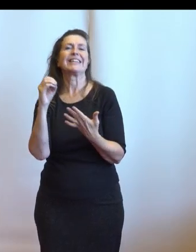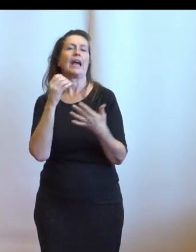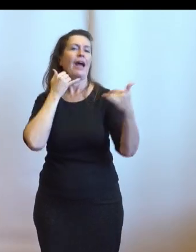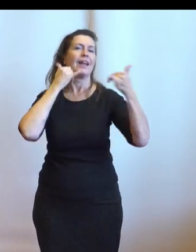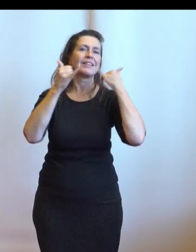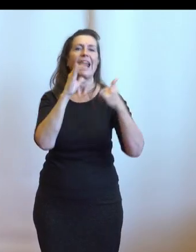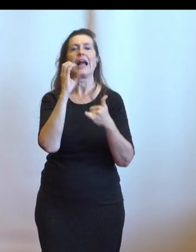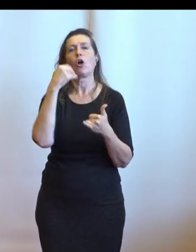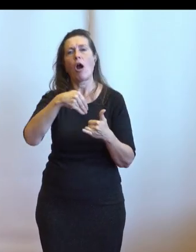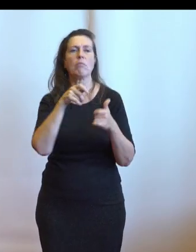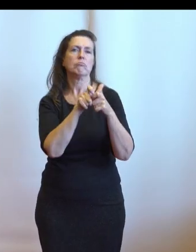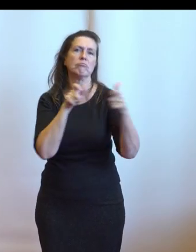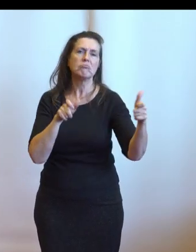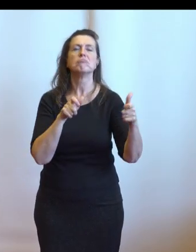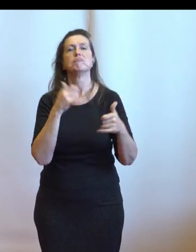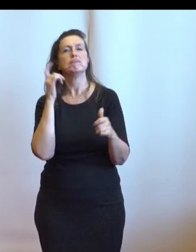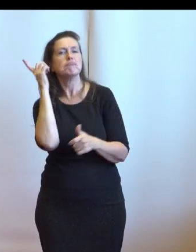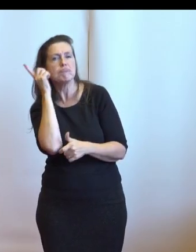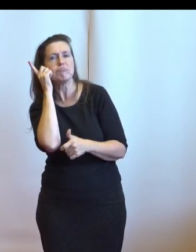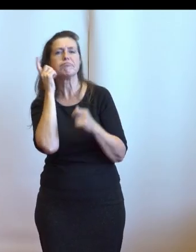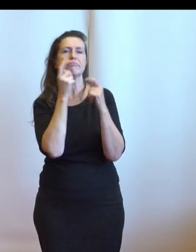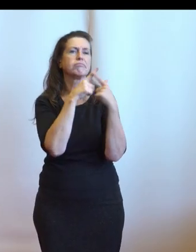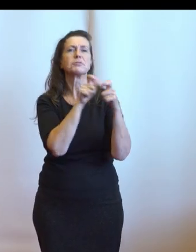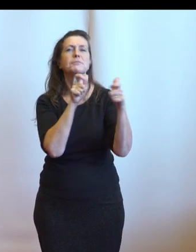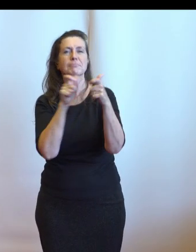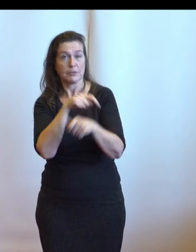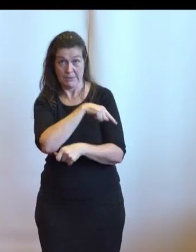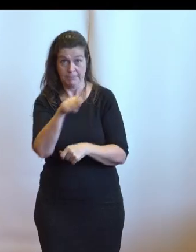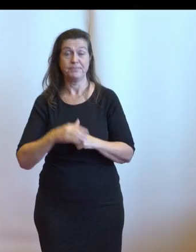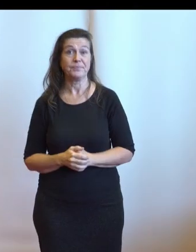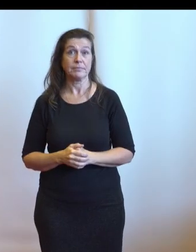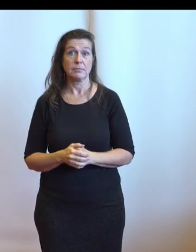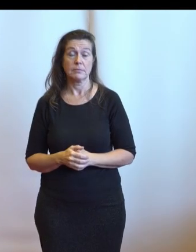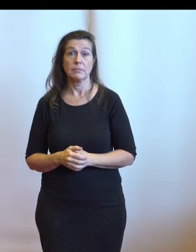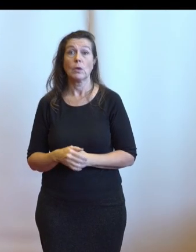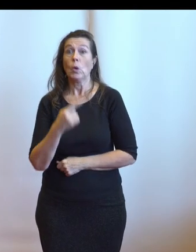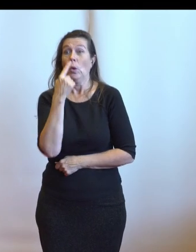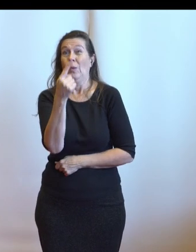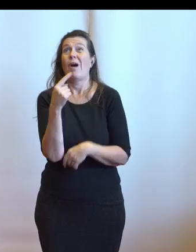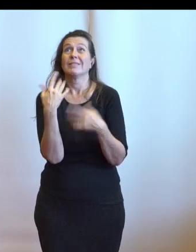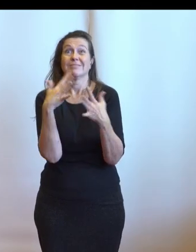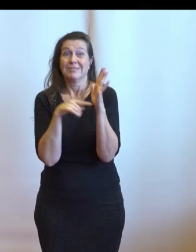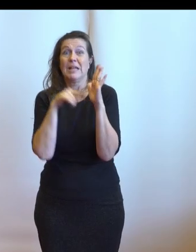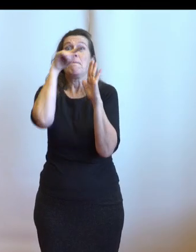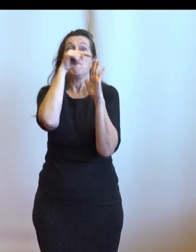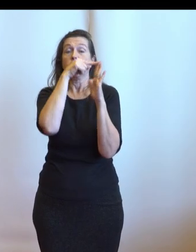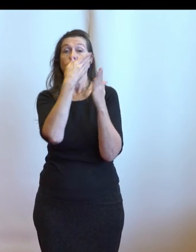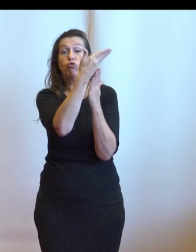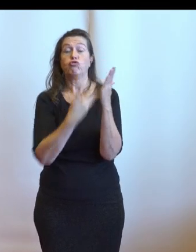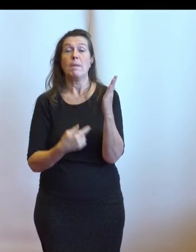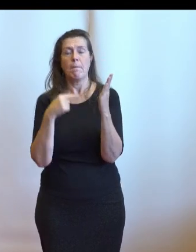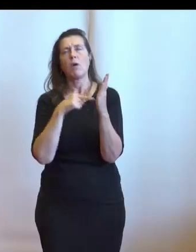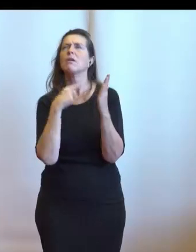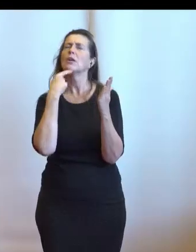from telecom. So one of the key reports that we are doing, so when I